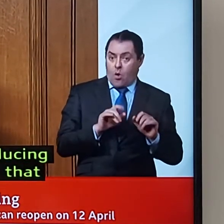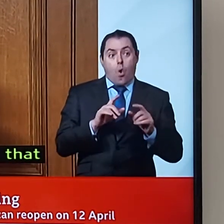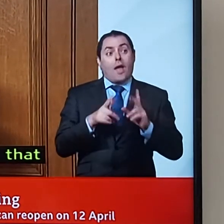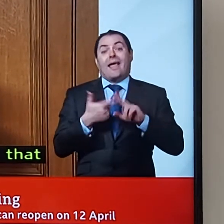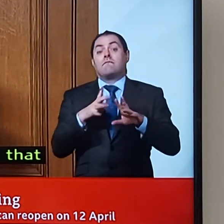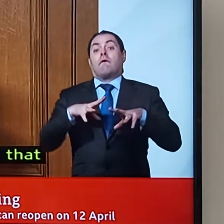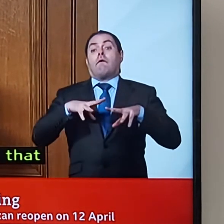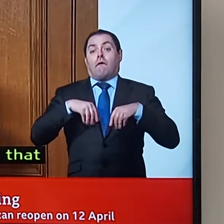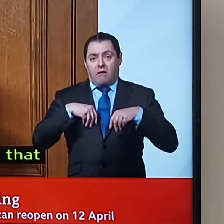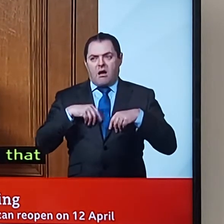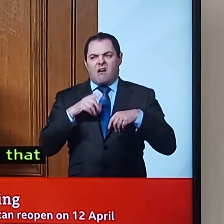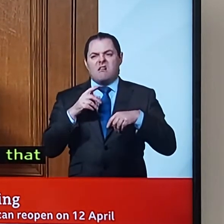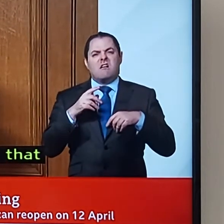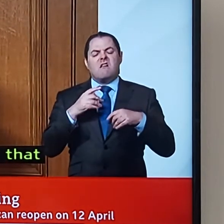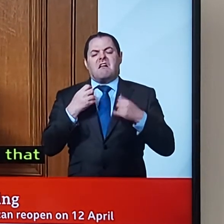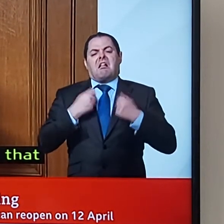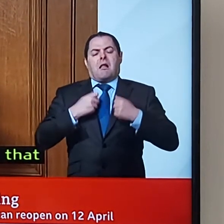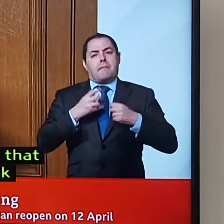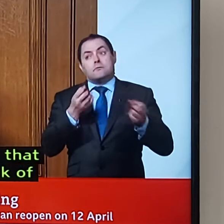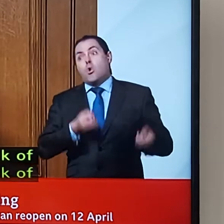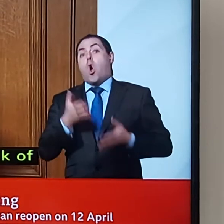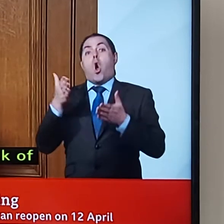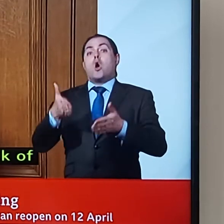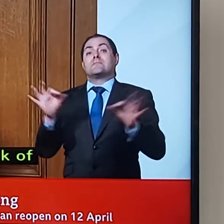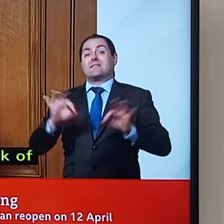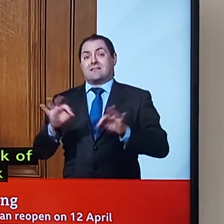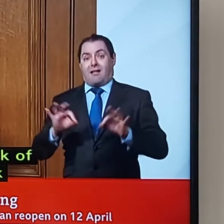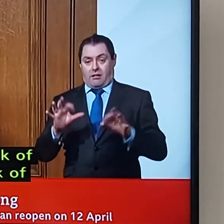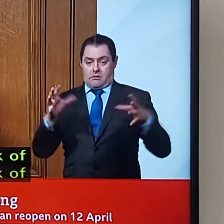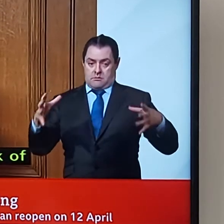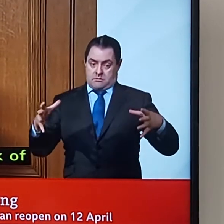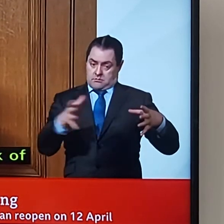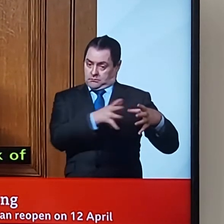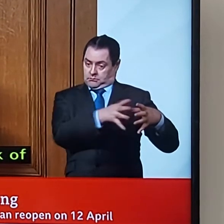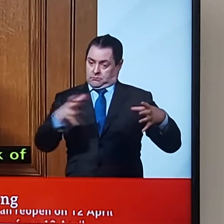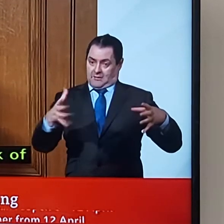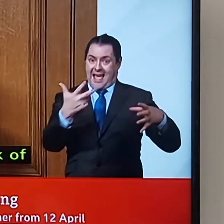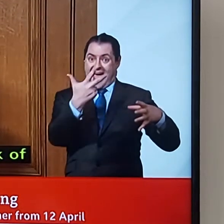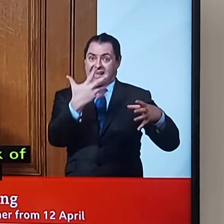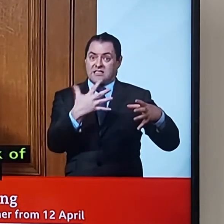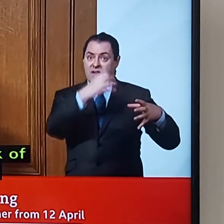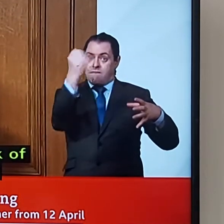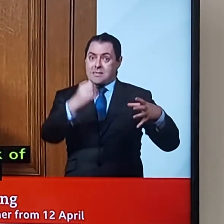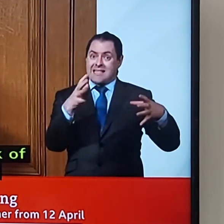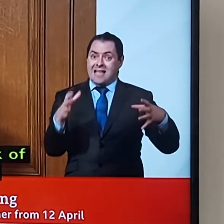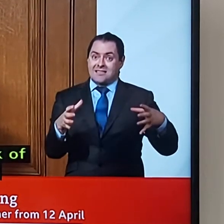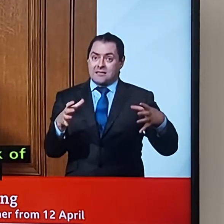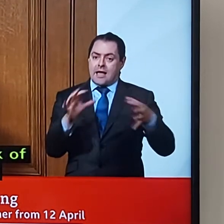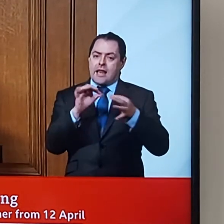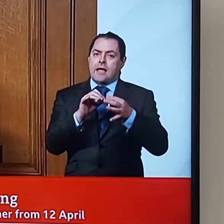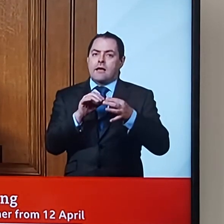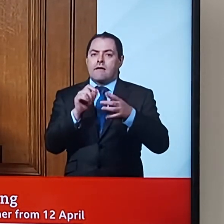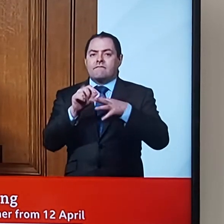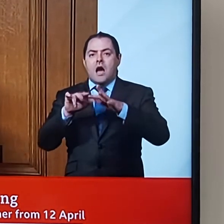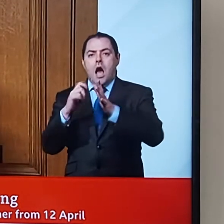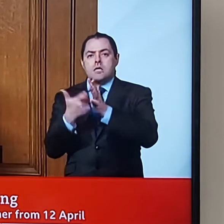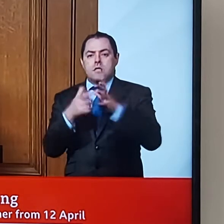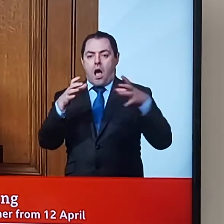together, was 85% for the Pfizer vaccine and over 90% for the